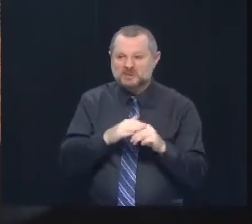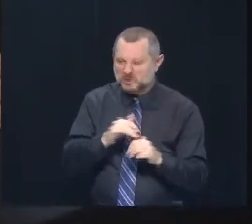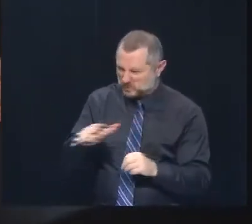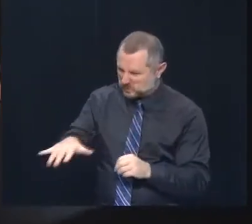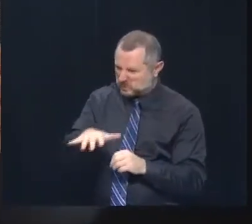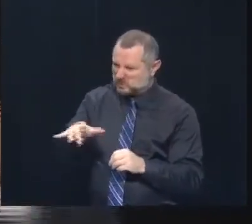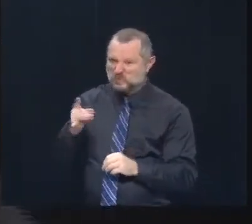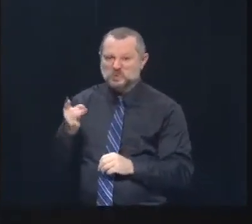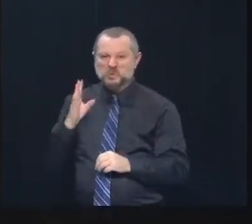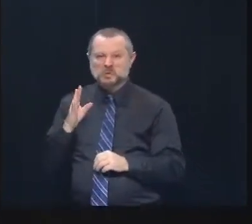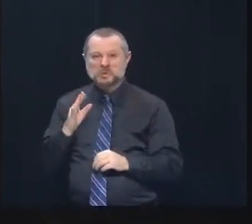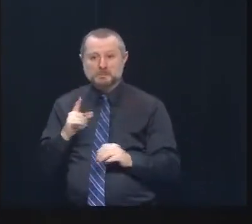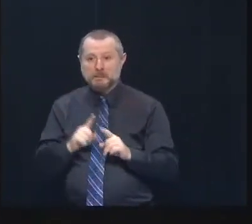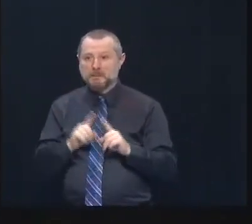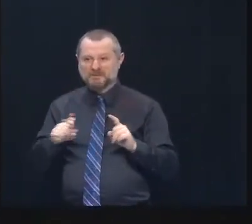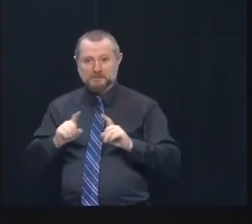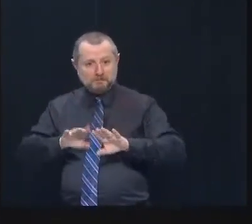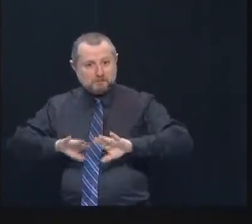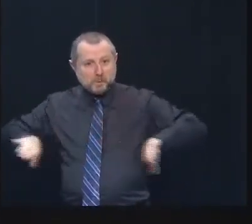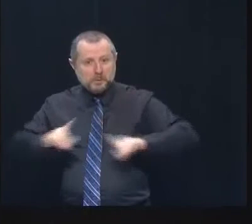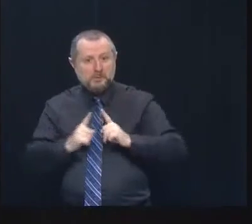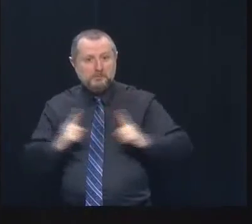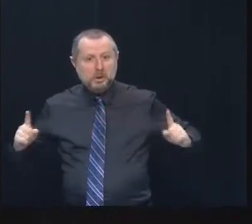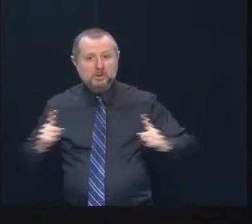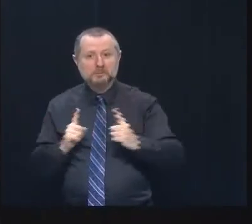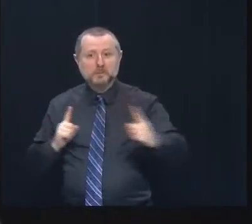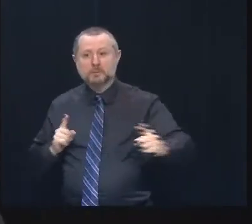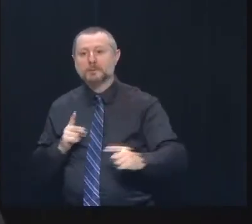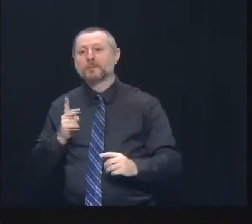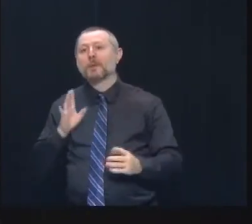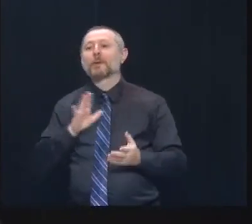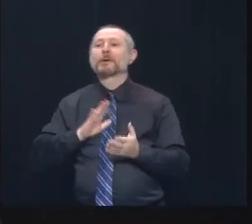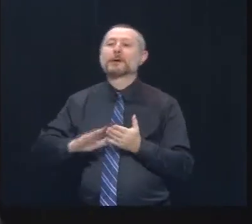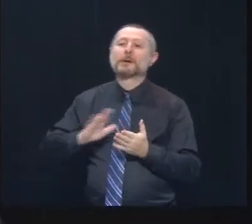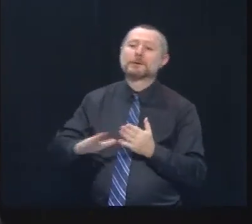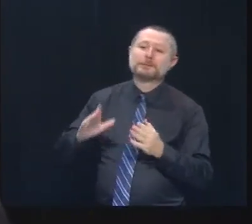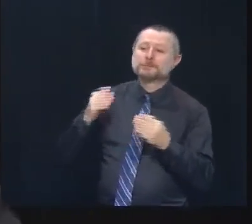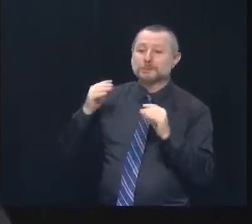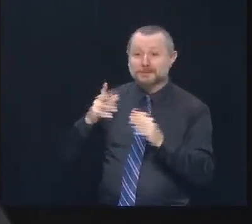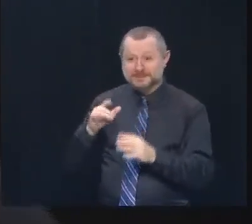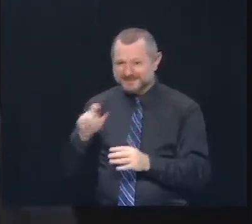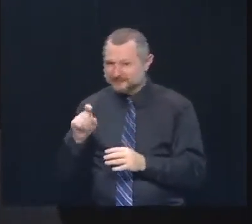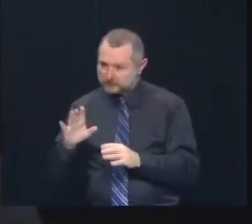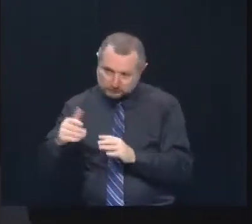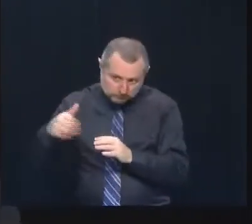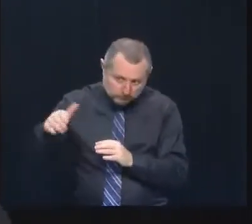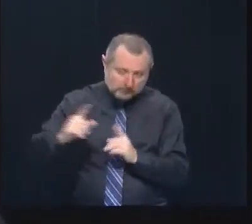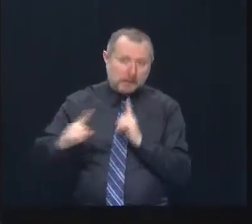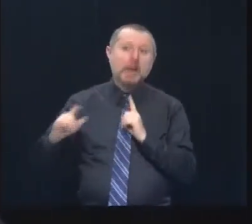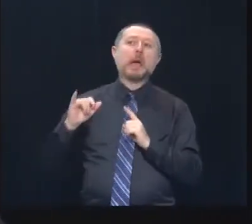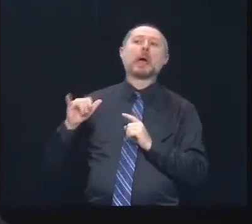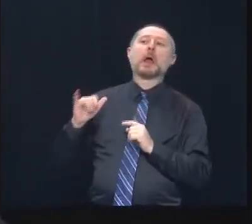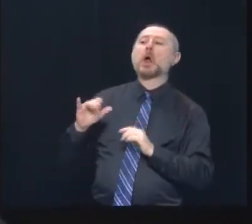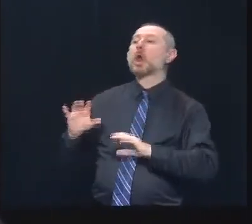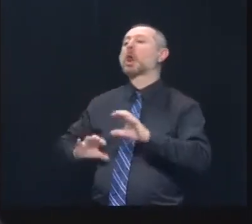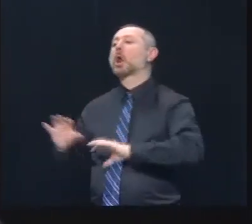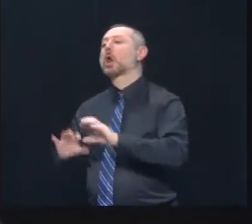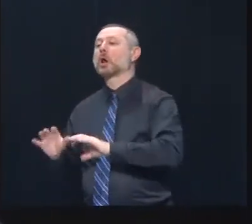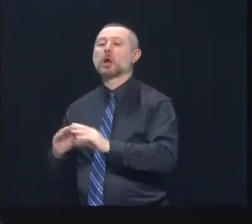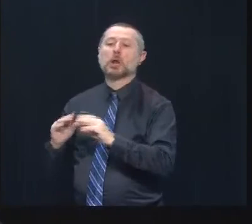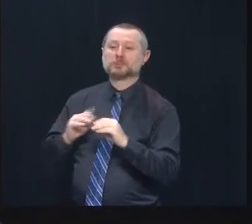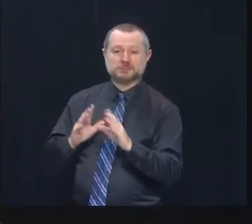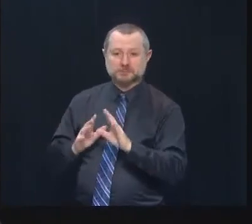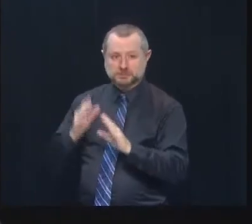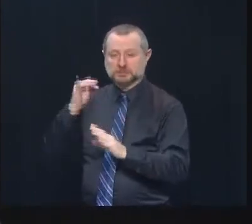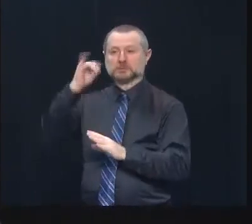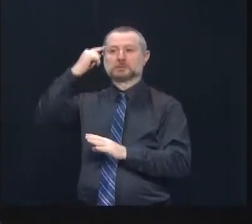people apart. You go to the cleaners, you say, you know, you're supposed to be keeping people apart. And we've